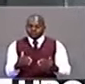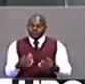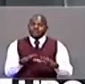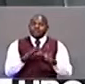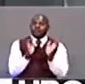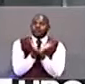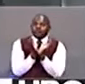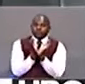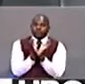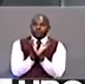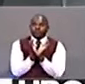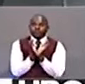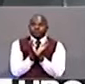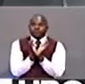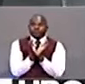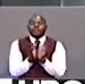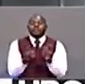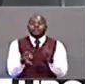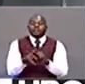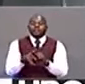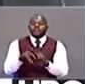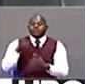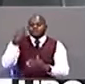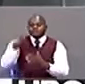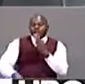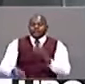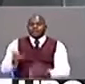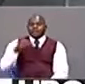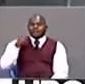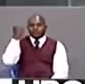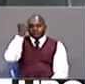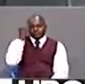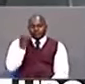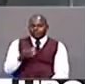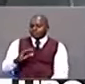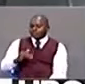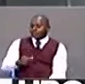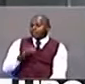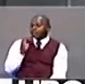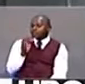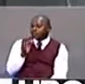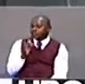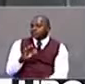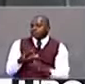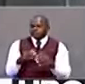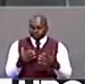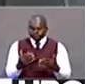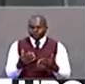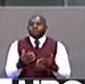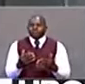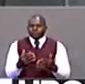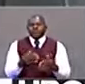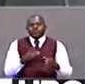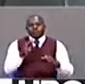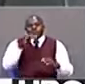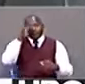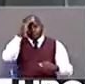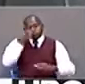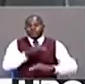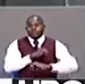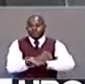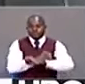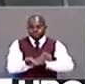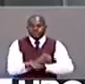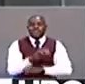was arrested and even charged in court. But Madam Speaker, instead of the police now protecting the